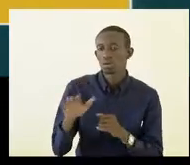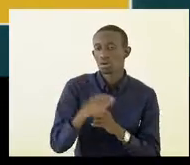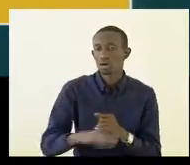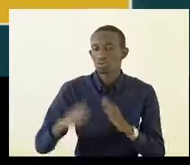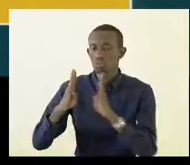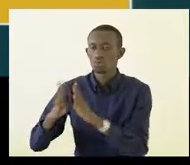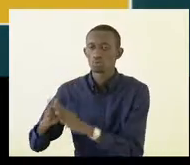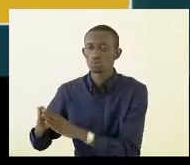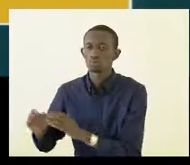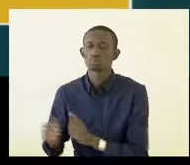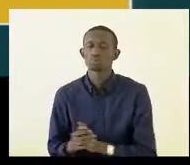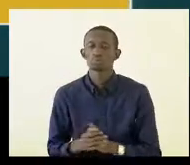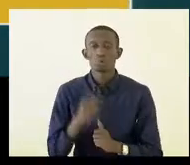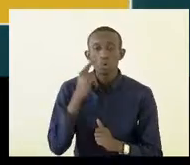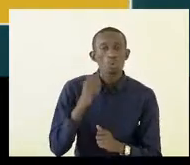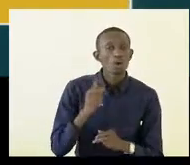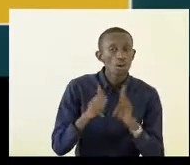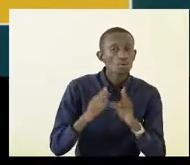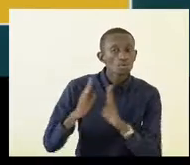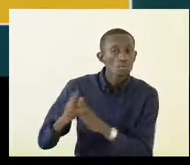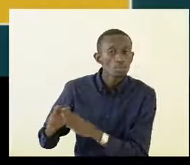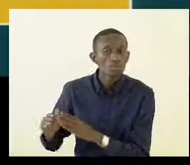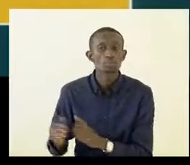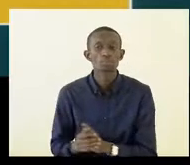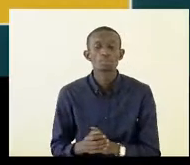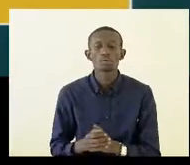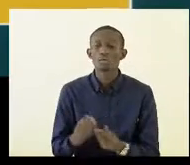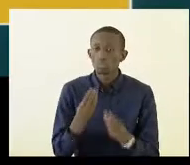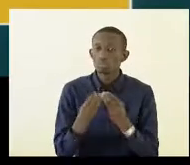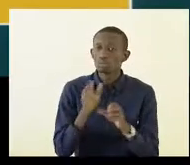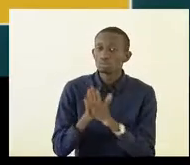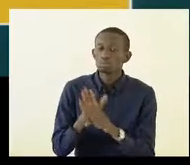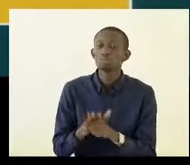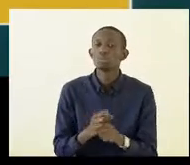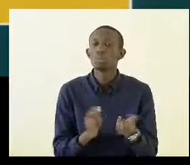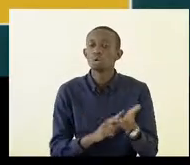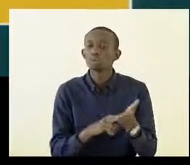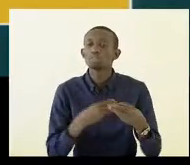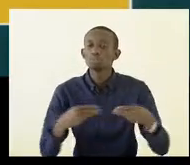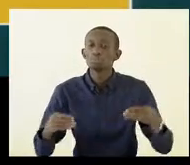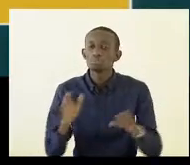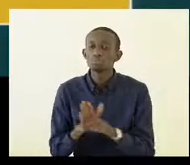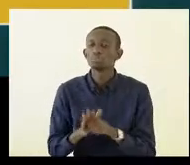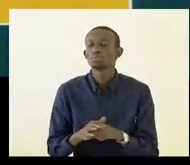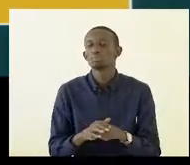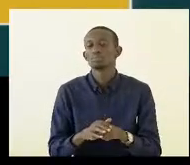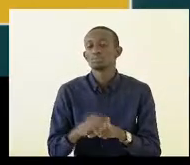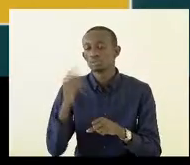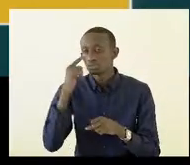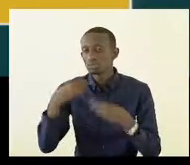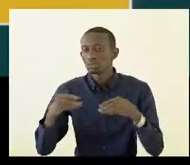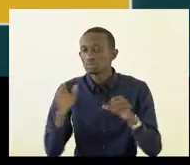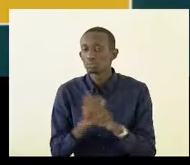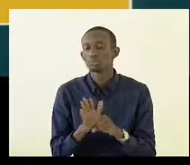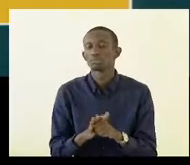it means that more are in the cities. Yeah, they might consume a lot of resources, but we give chance for the countryside to be able to have enough